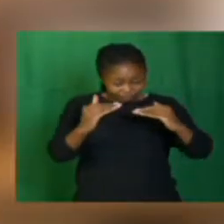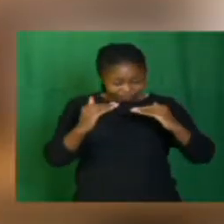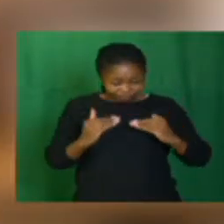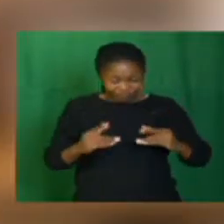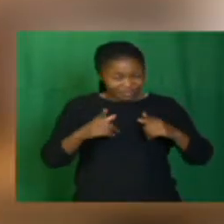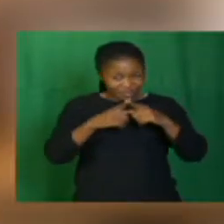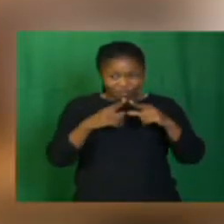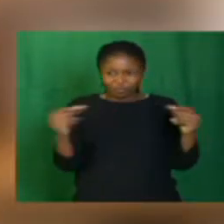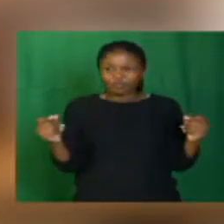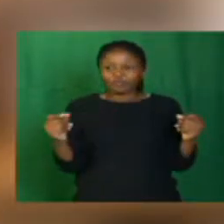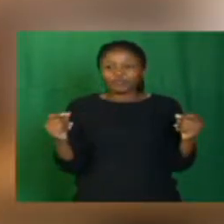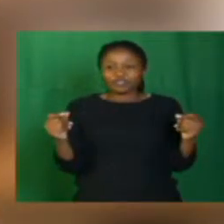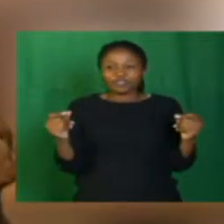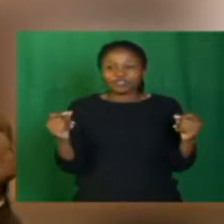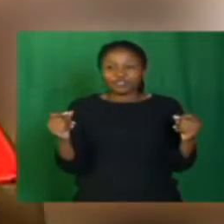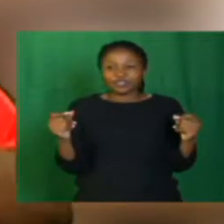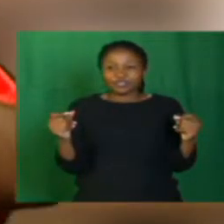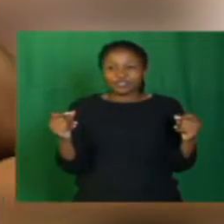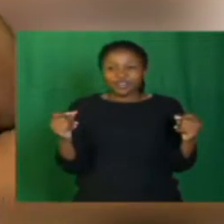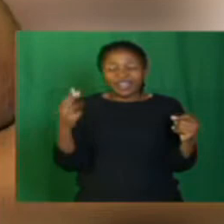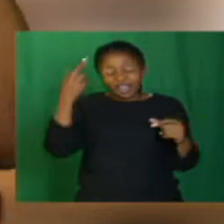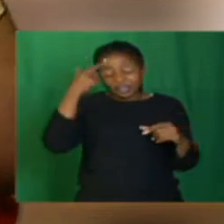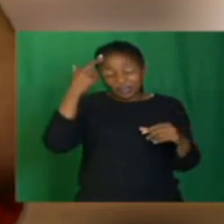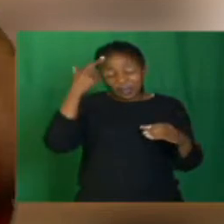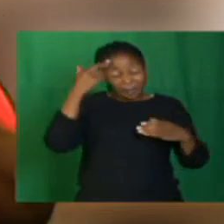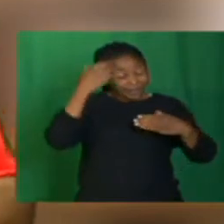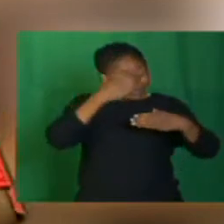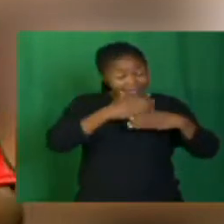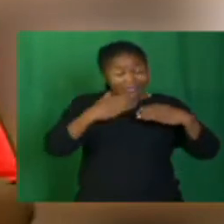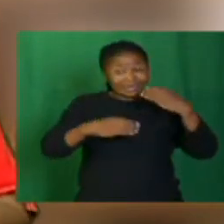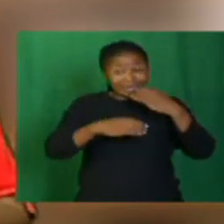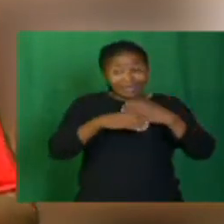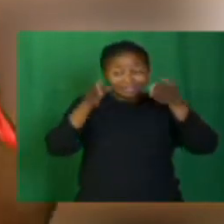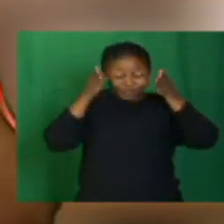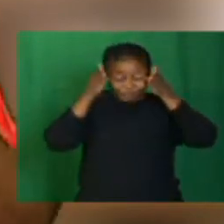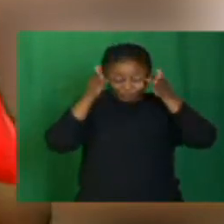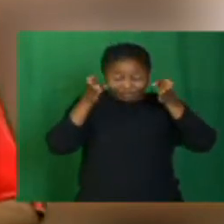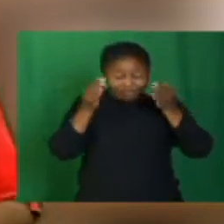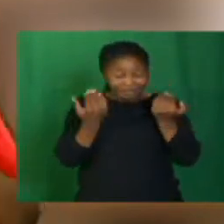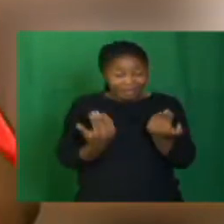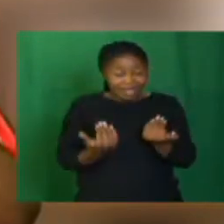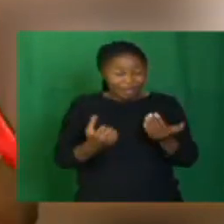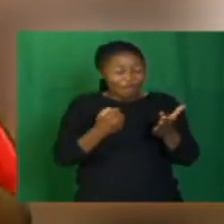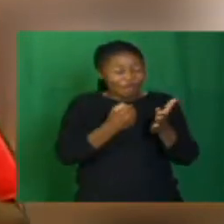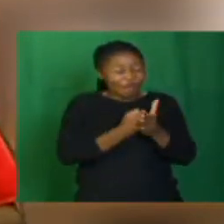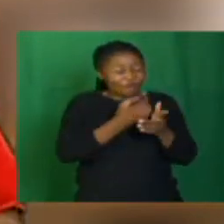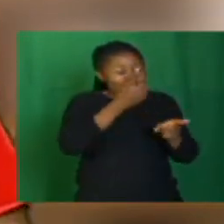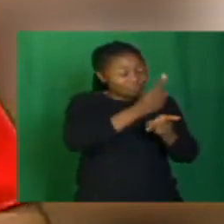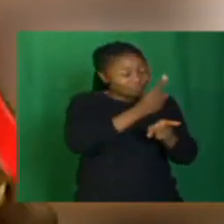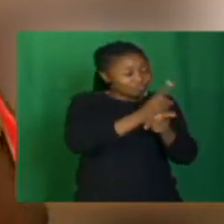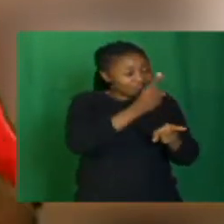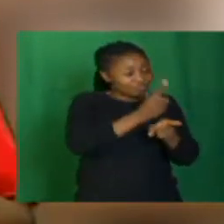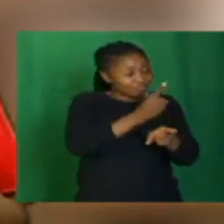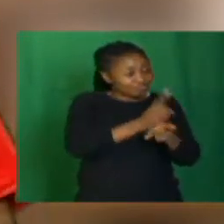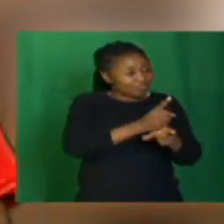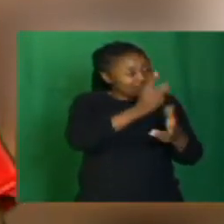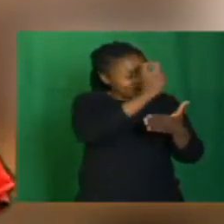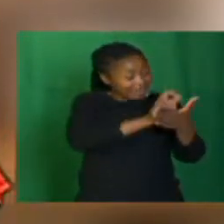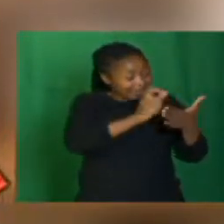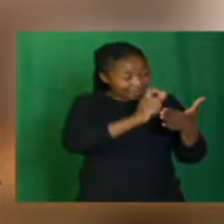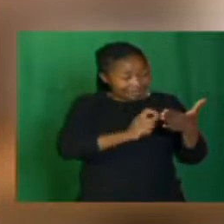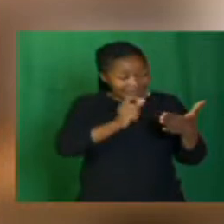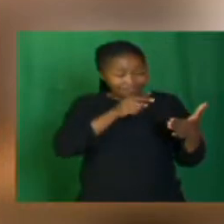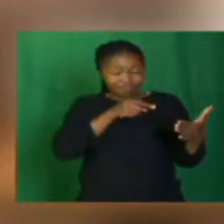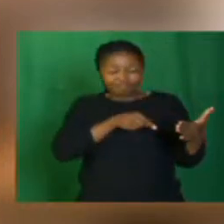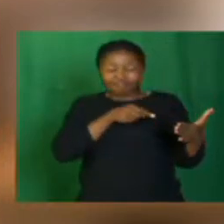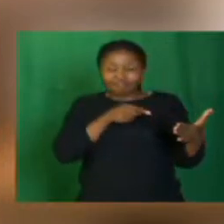still looking at the what? At the structure, the holistic structure of a discursive piece. In the